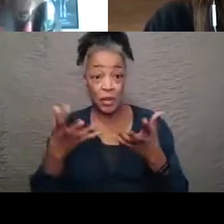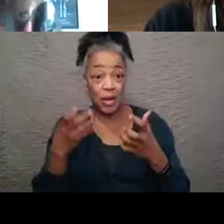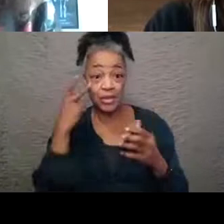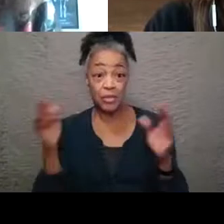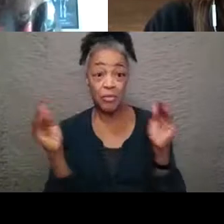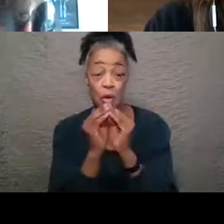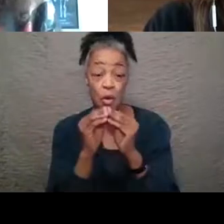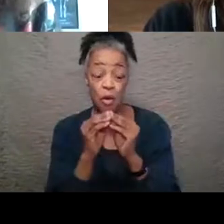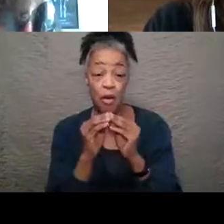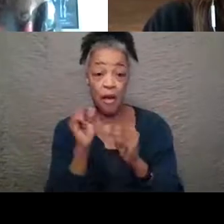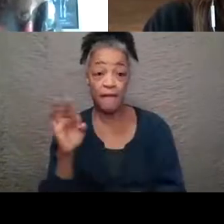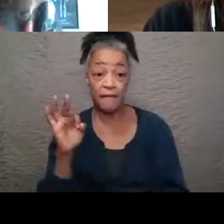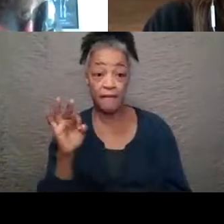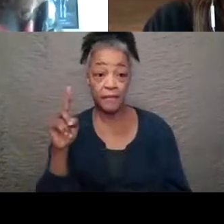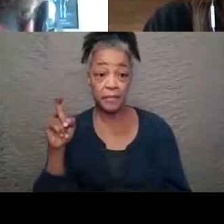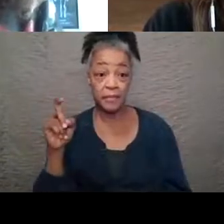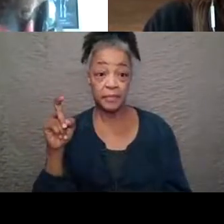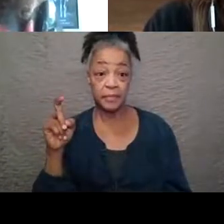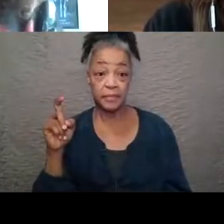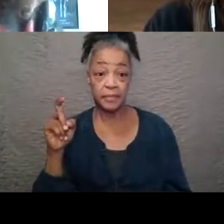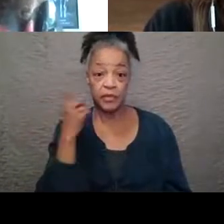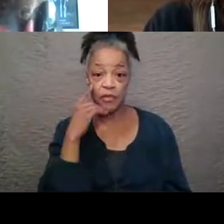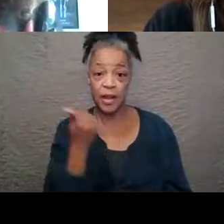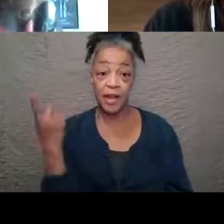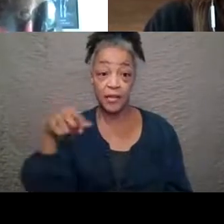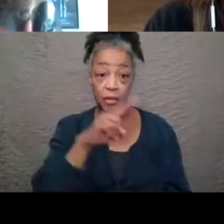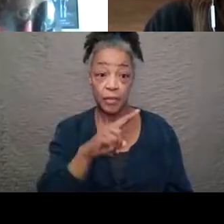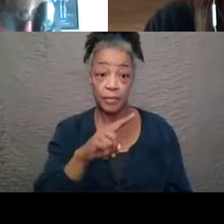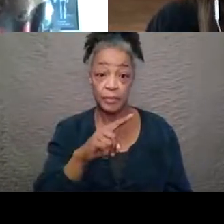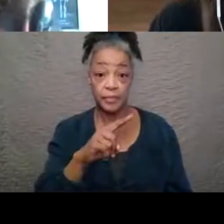of? And that's for any of you.